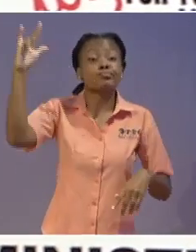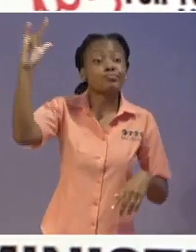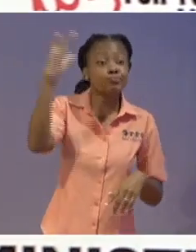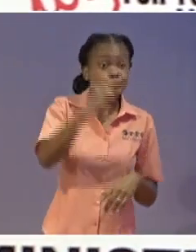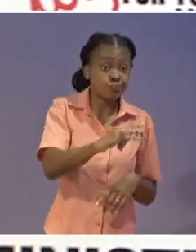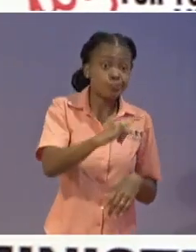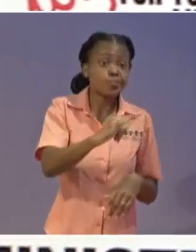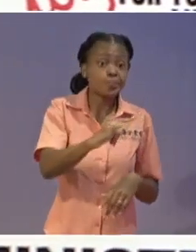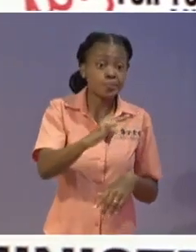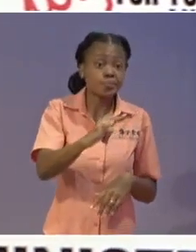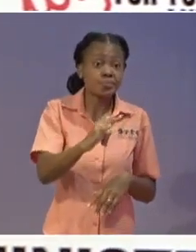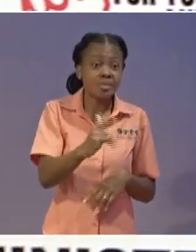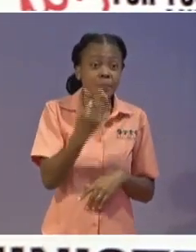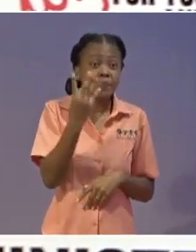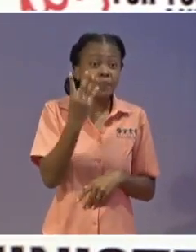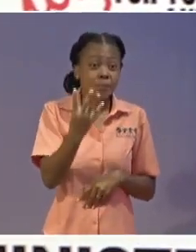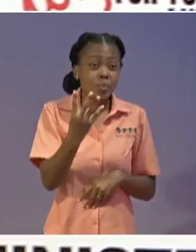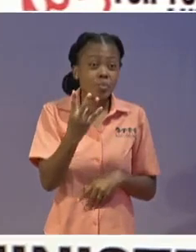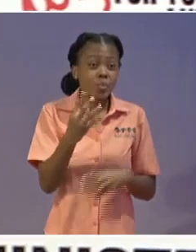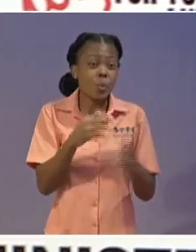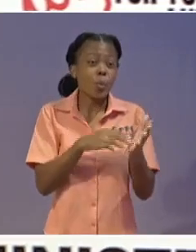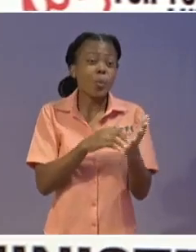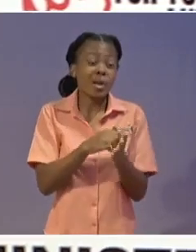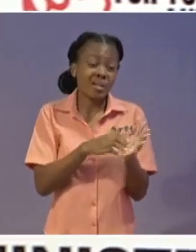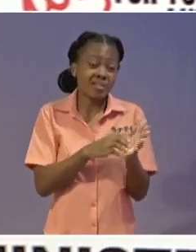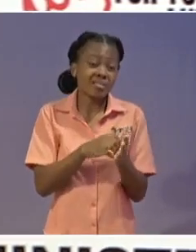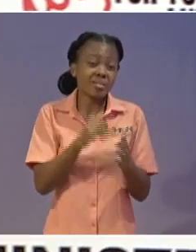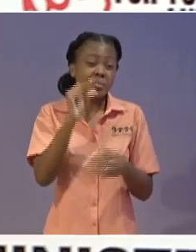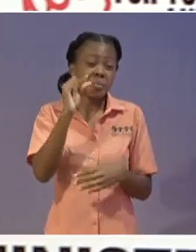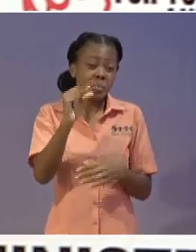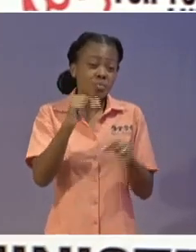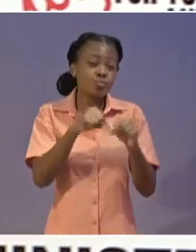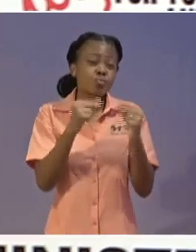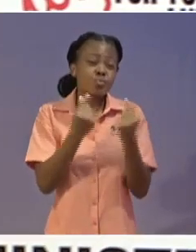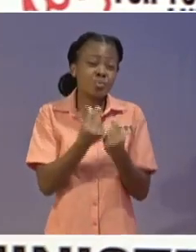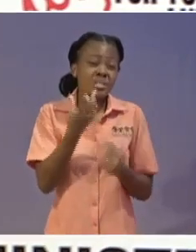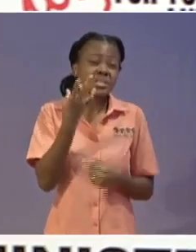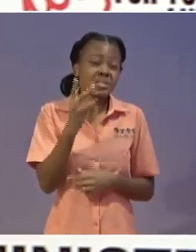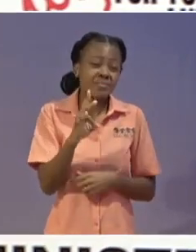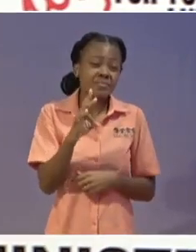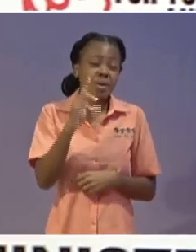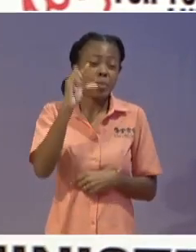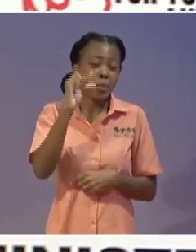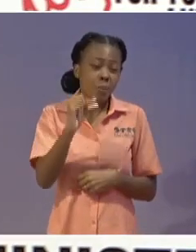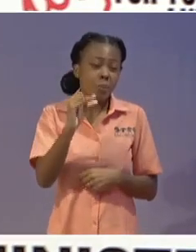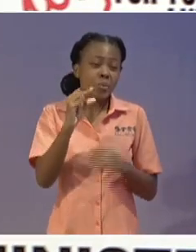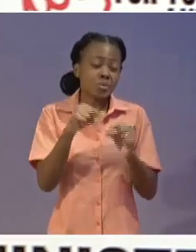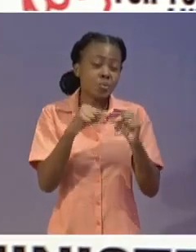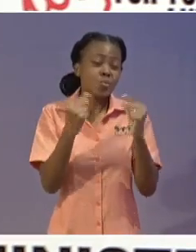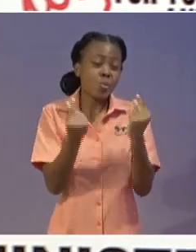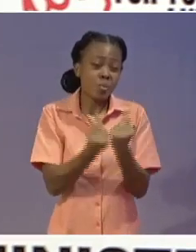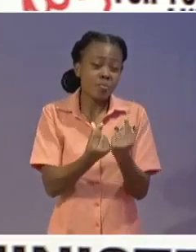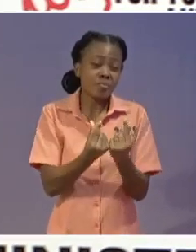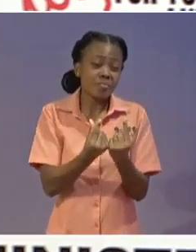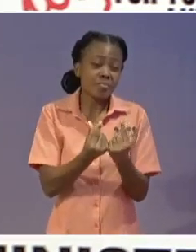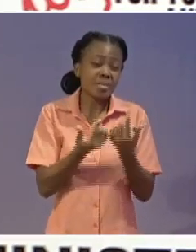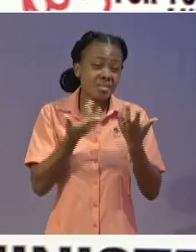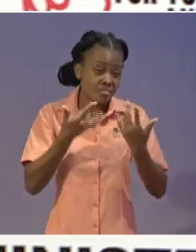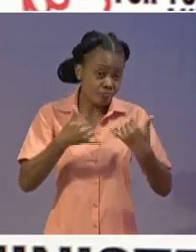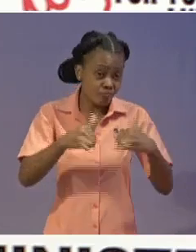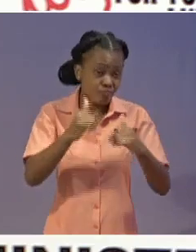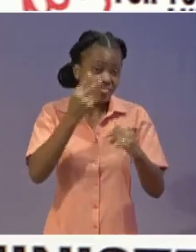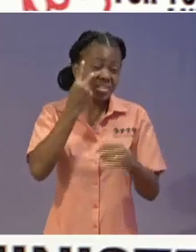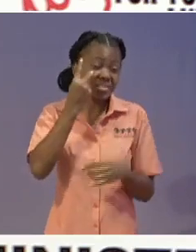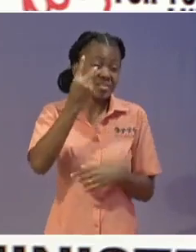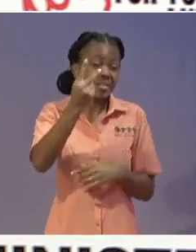of them that we had so far, which is again a small number of people, 17, and that's why we keep looking at what is happening in other parts of the world where they have much larger